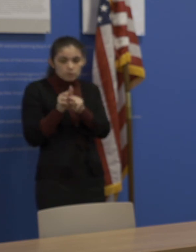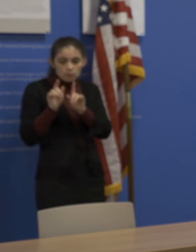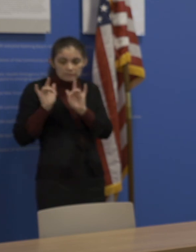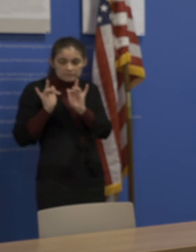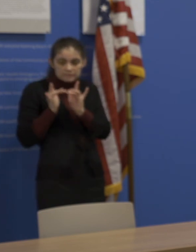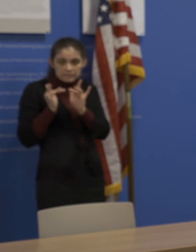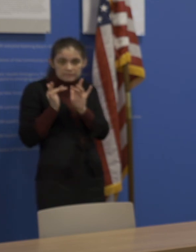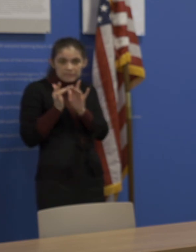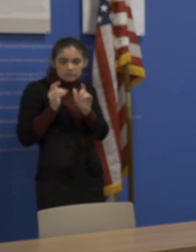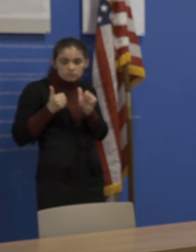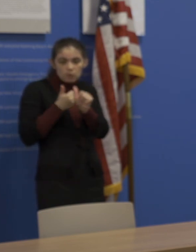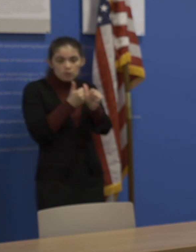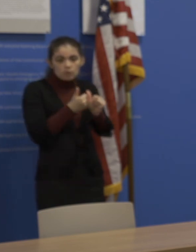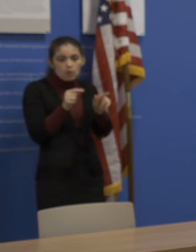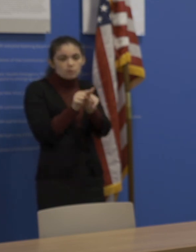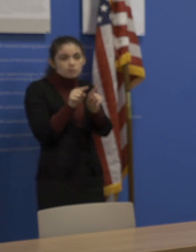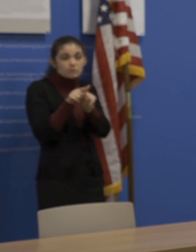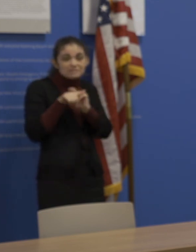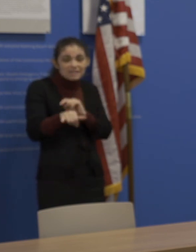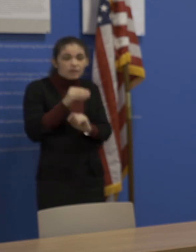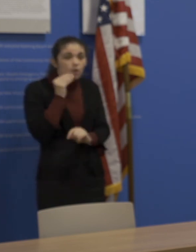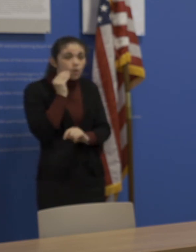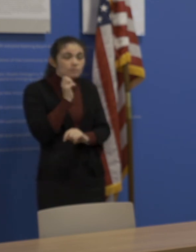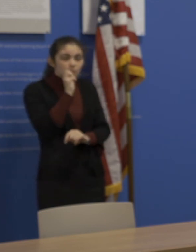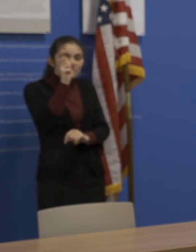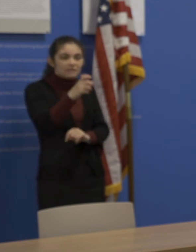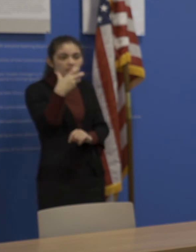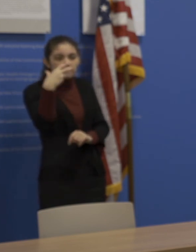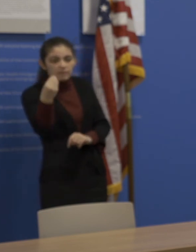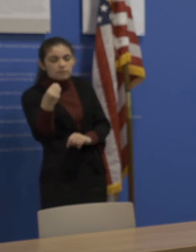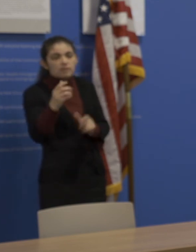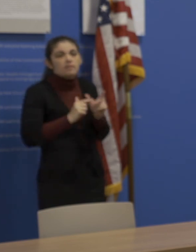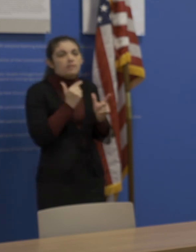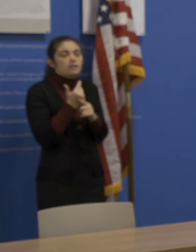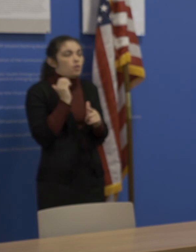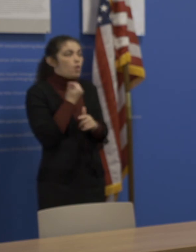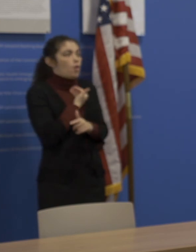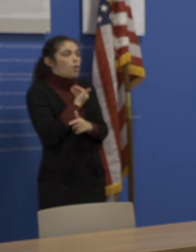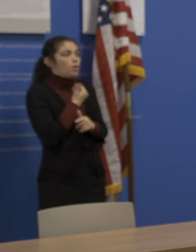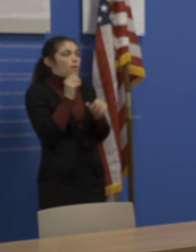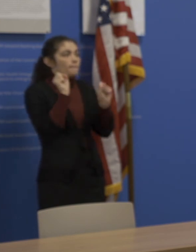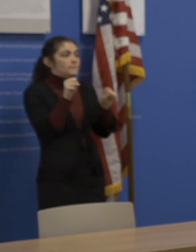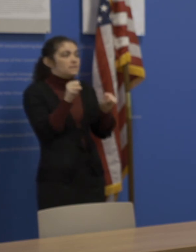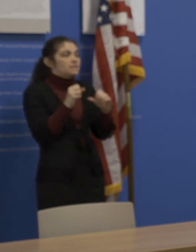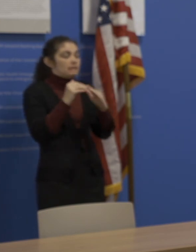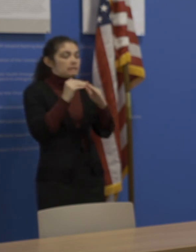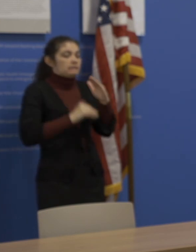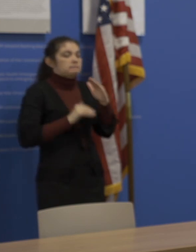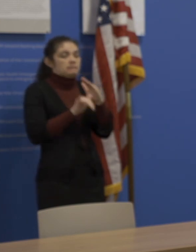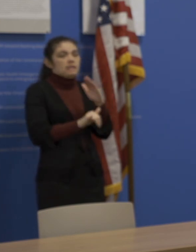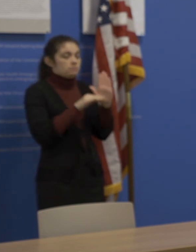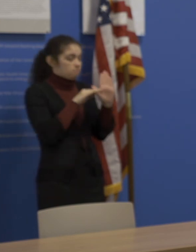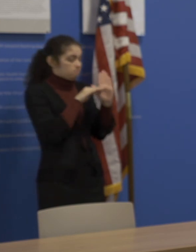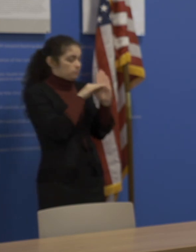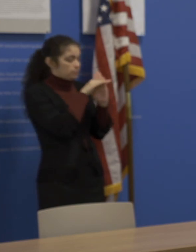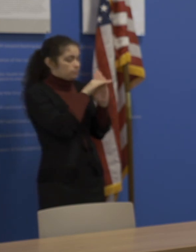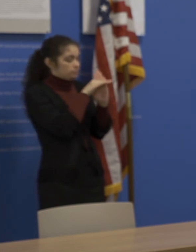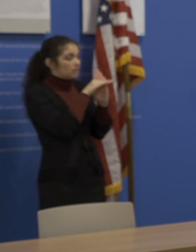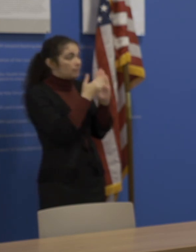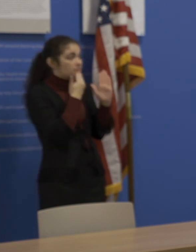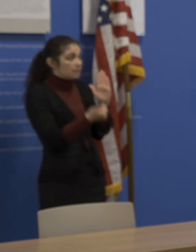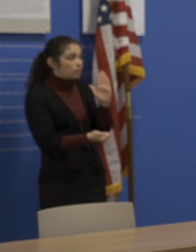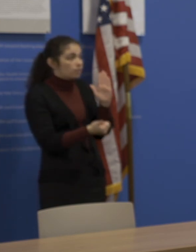contact traced and people truly stay home and they don't need to be out, then our ability to keep us below surge capacity in this community is